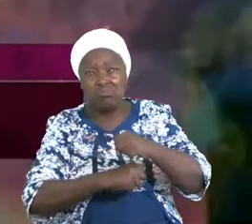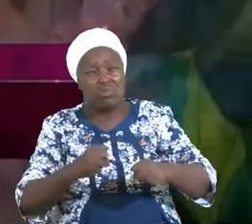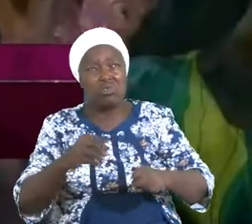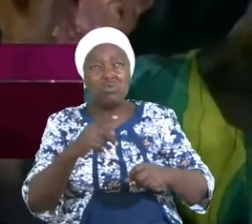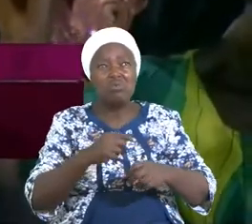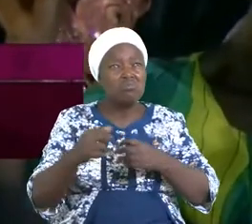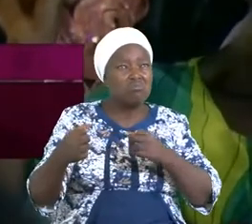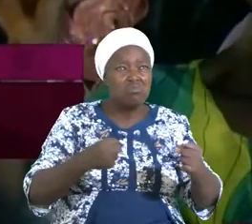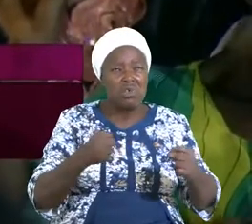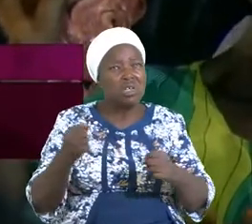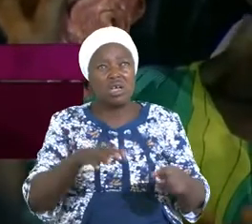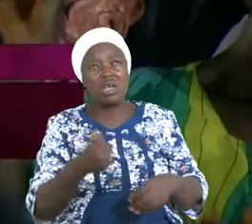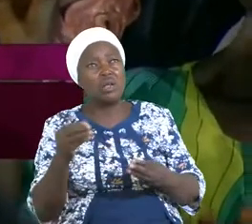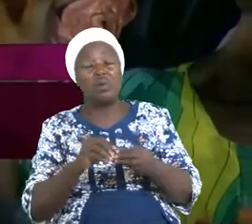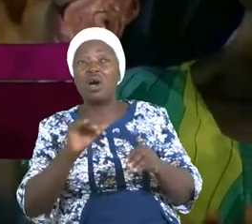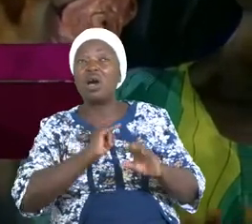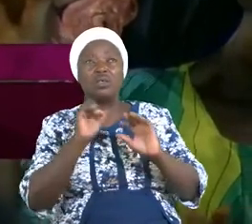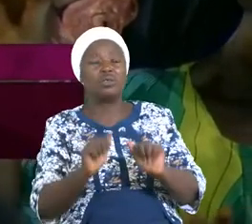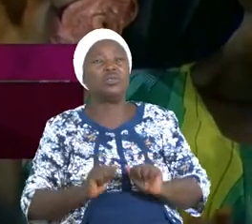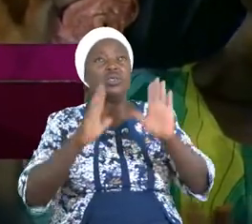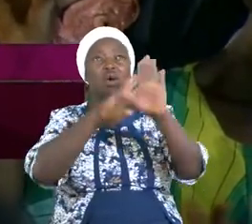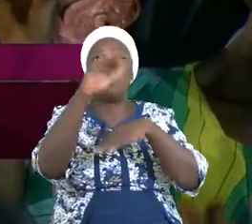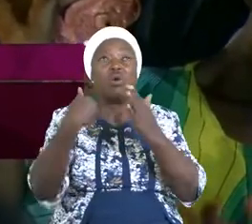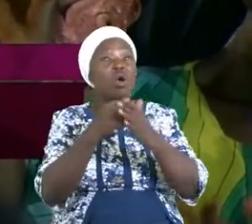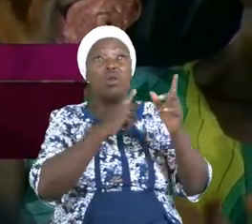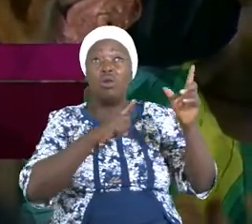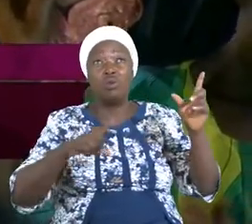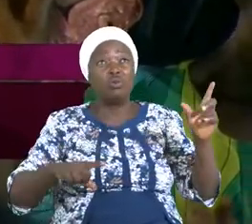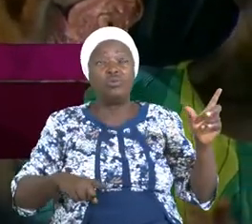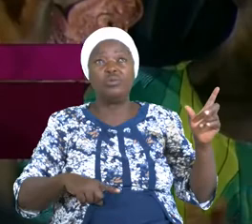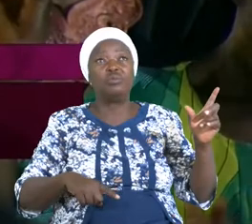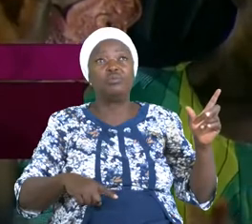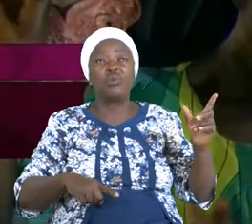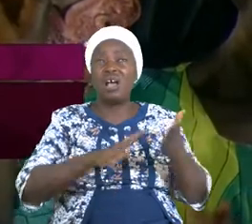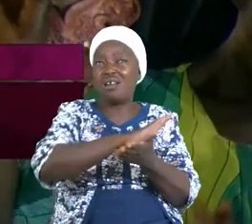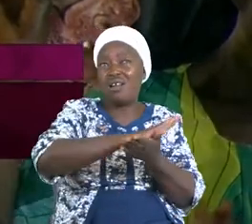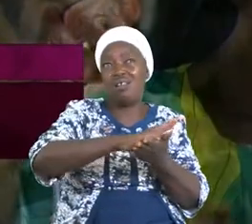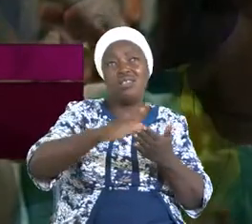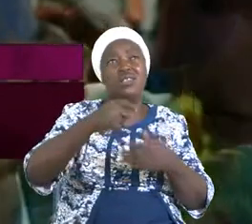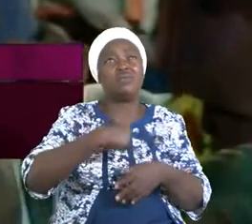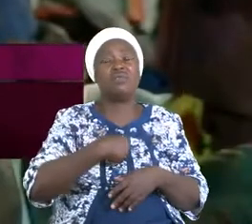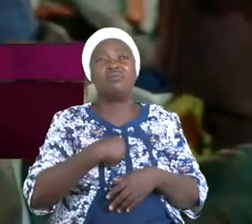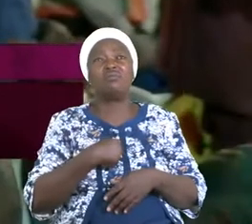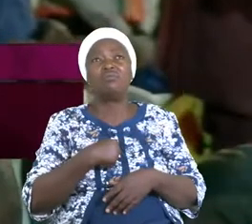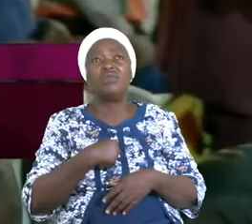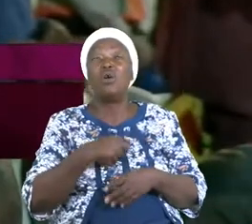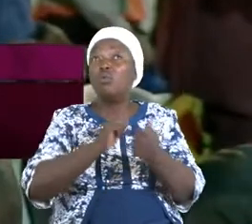anymore. I surrender all. Lord, cleanse me. Wash